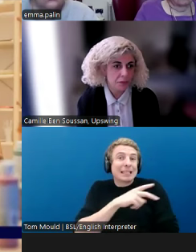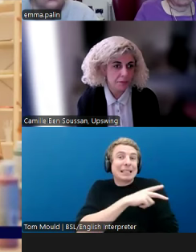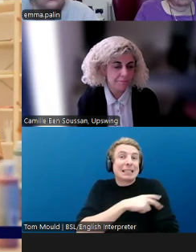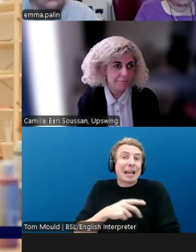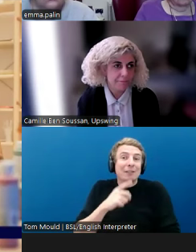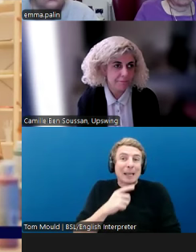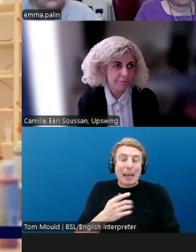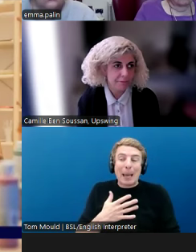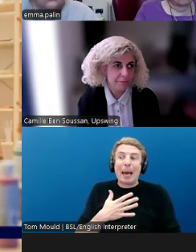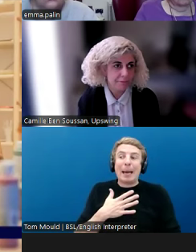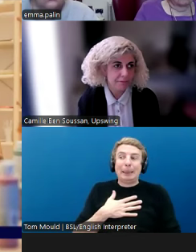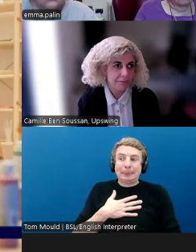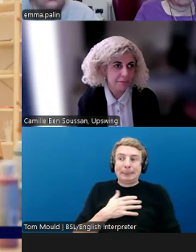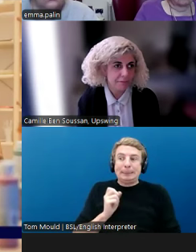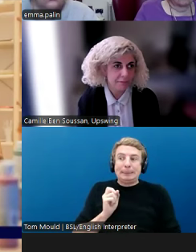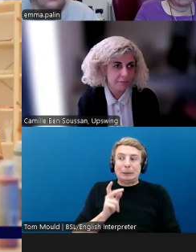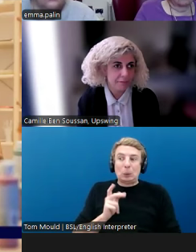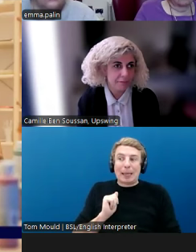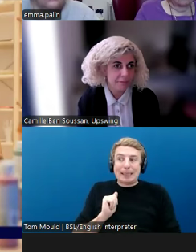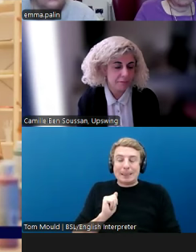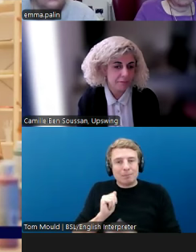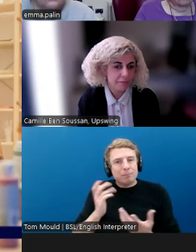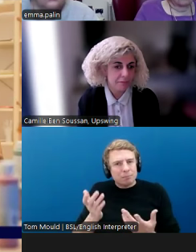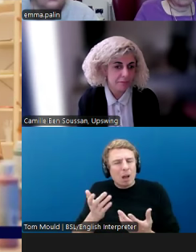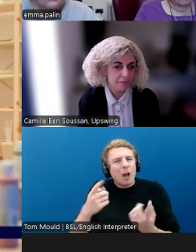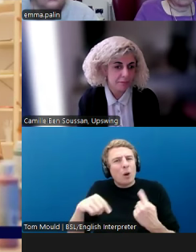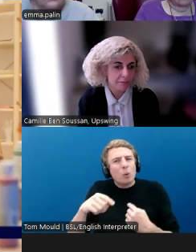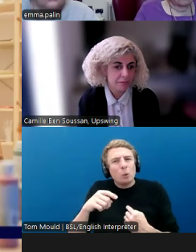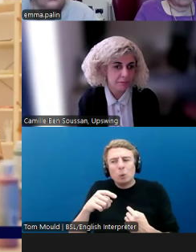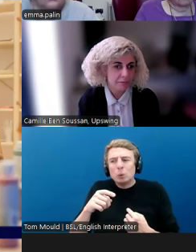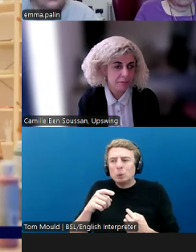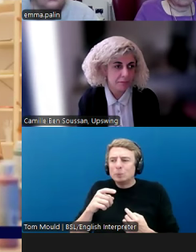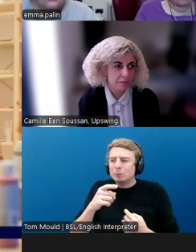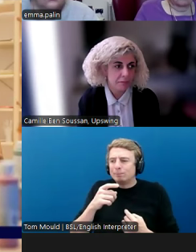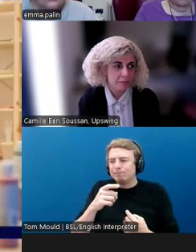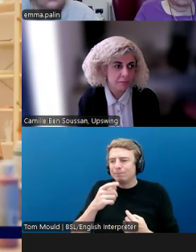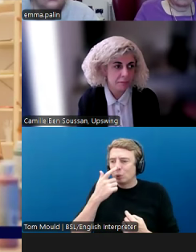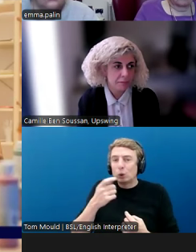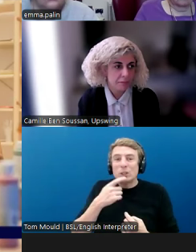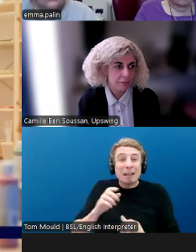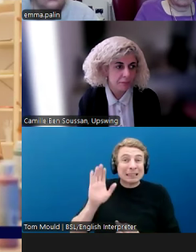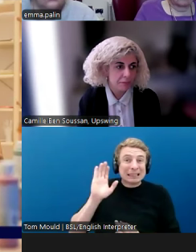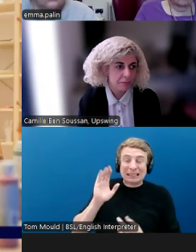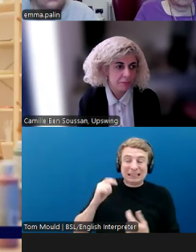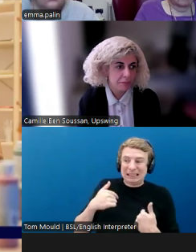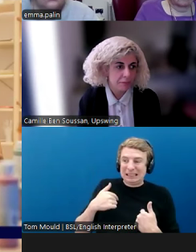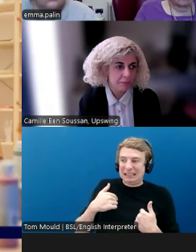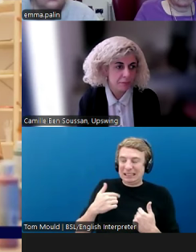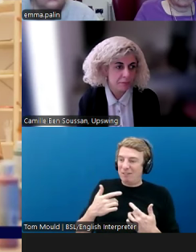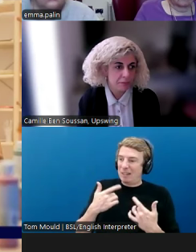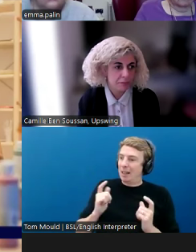little bit. That's my comfort zone. And maybe I'm not going to get engaged with that as much as I would like to, for example,